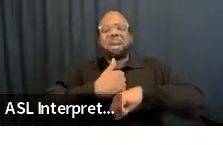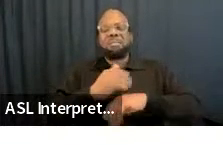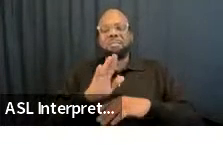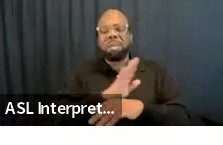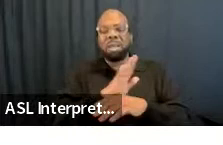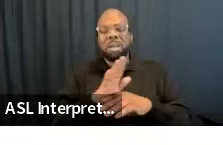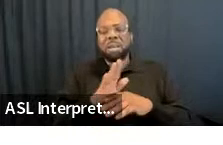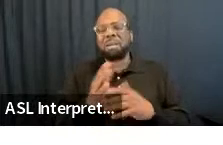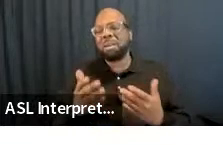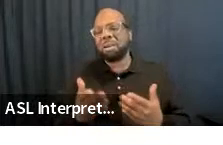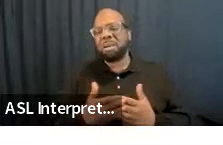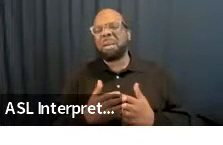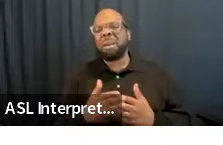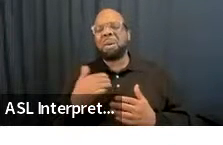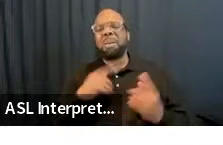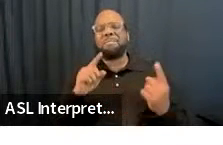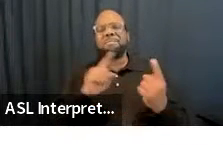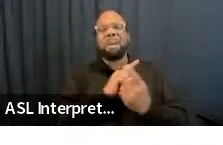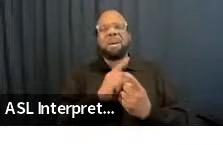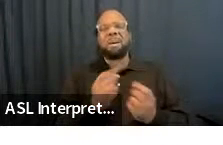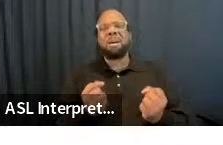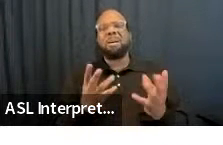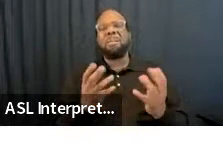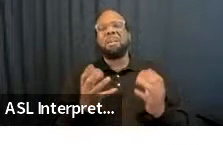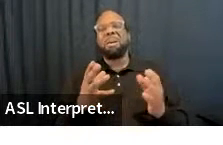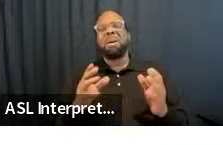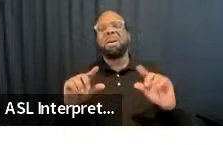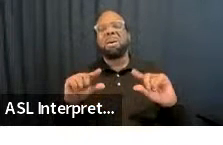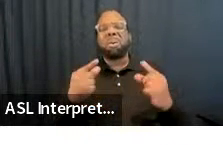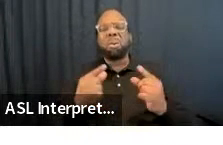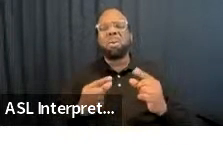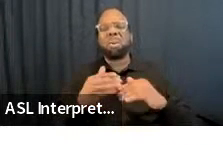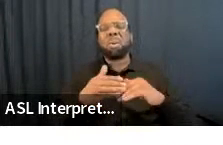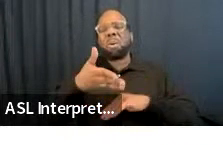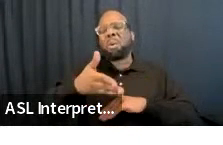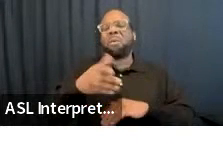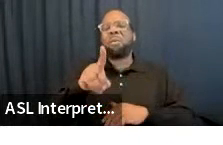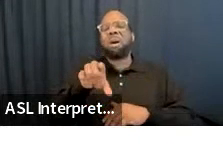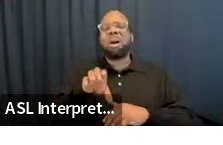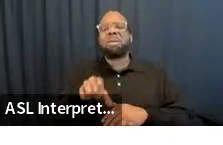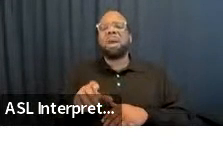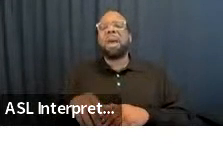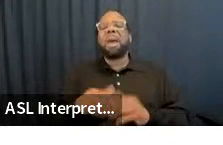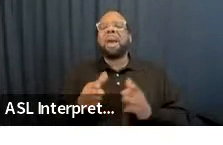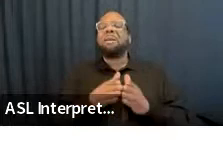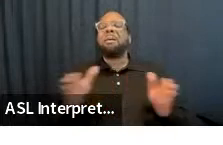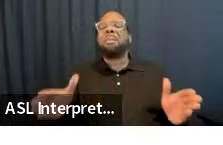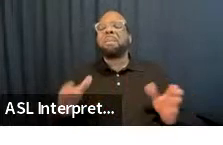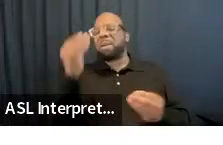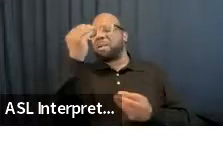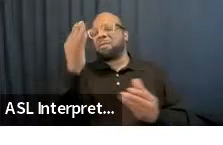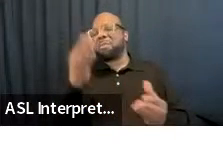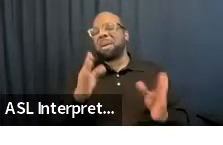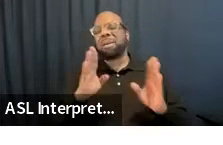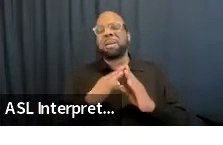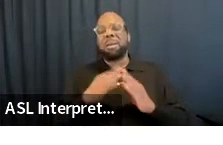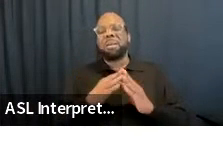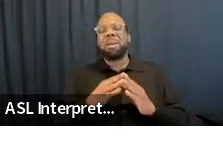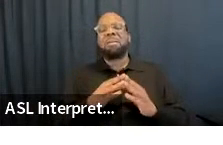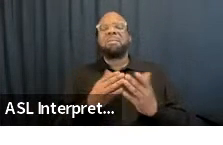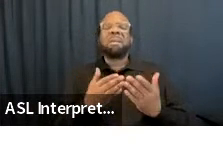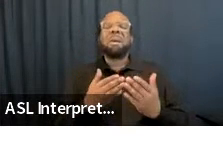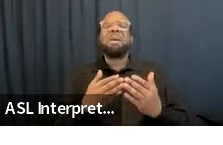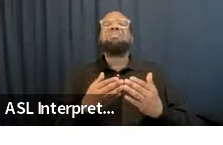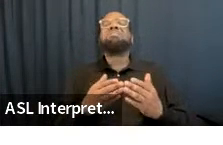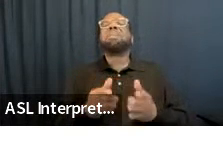We've met with well over 100 groups, had two public information sessions just like this one, and have heard from countless New Yorkers about the challenges you